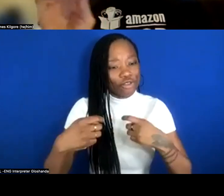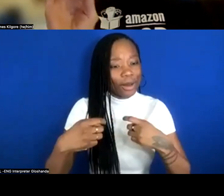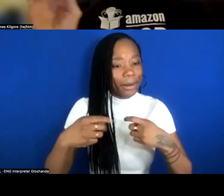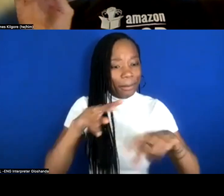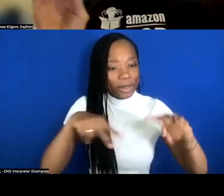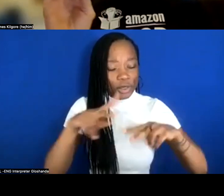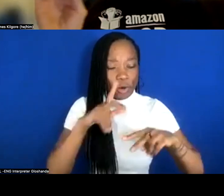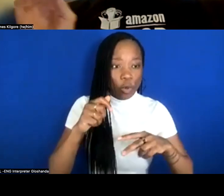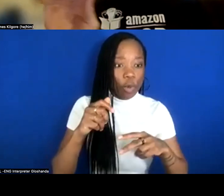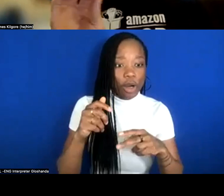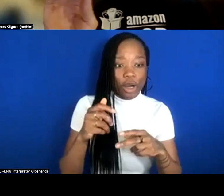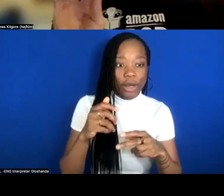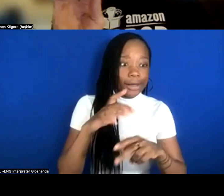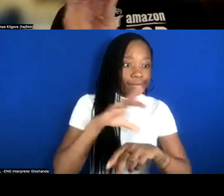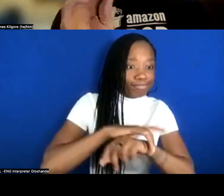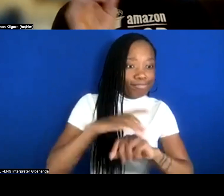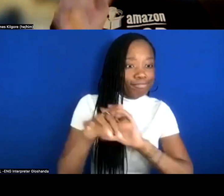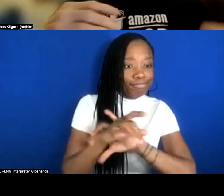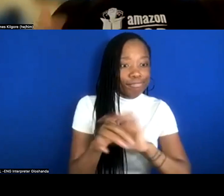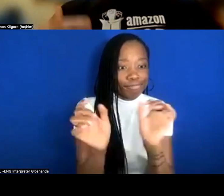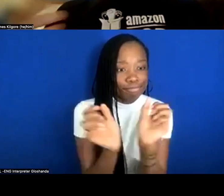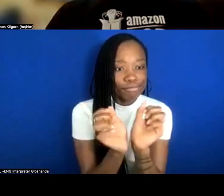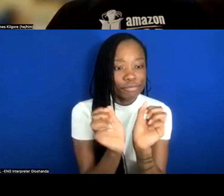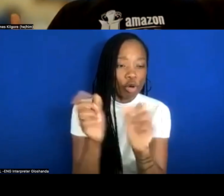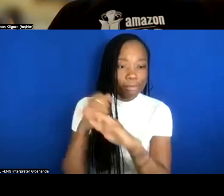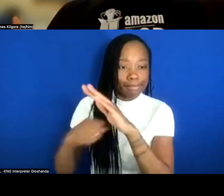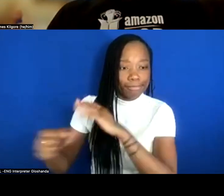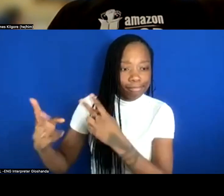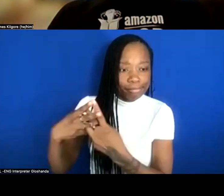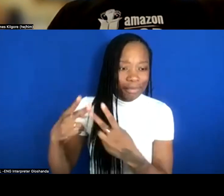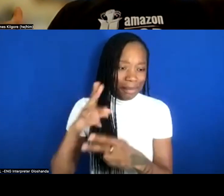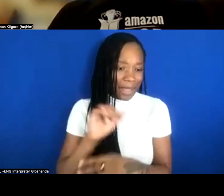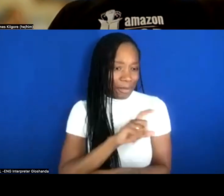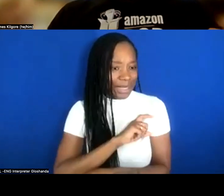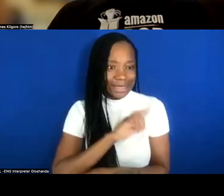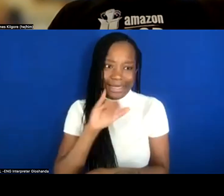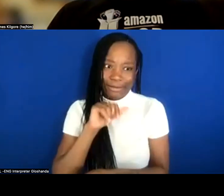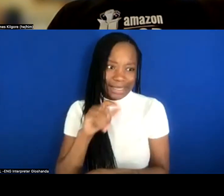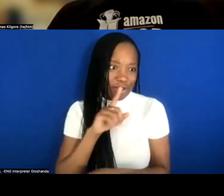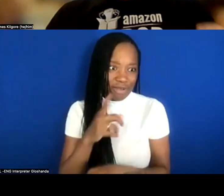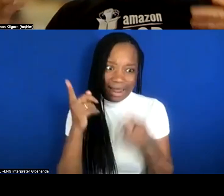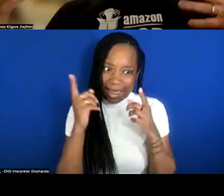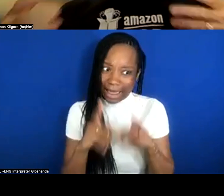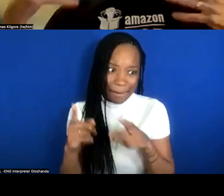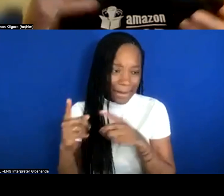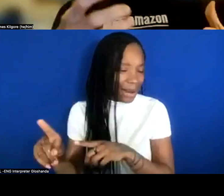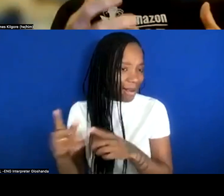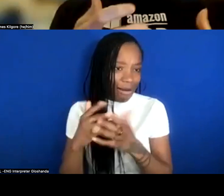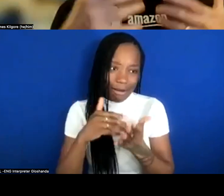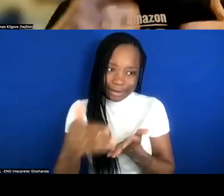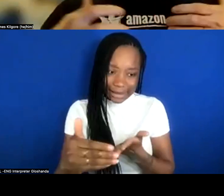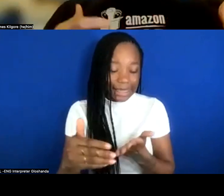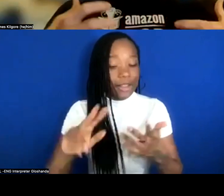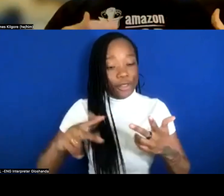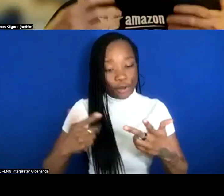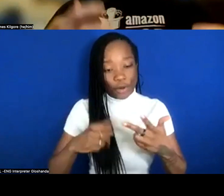who ever got stopped or taken into custody by the police, that was not something that was happening with any great volume. And then thirdly,